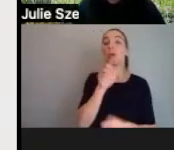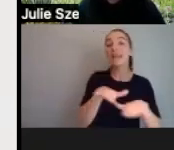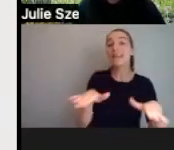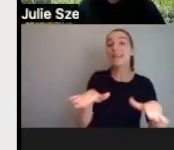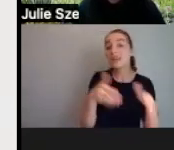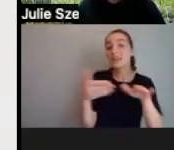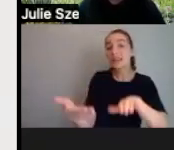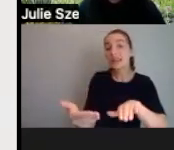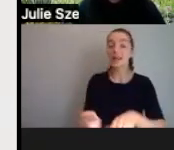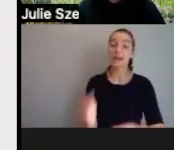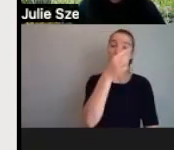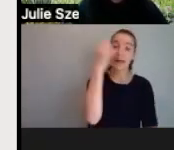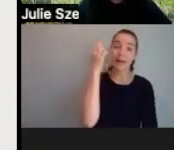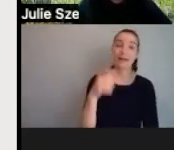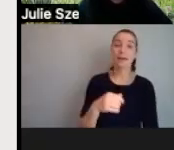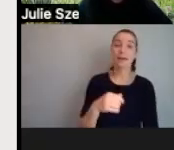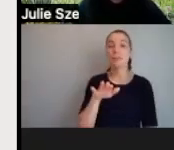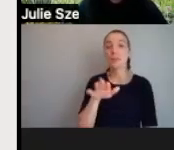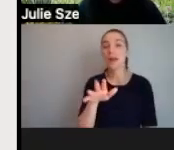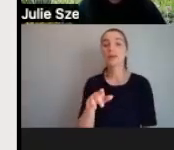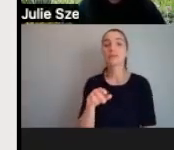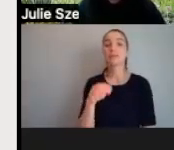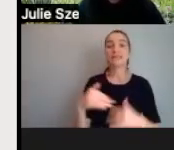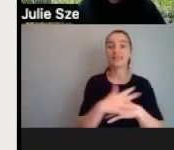should be recognized as a monstrosity.